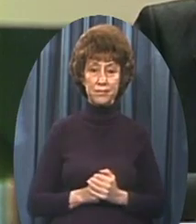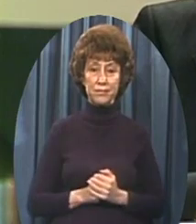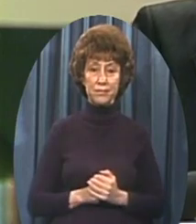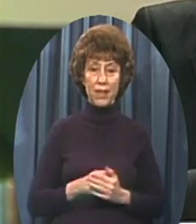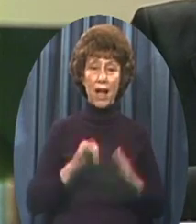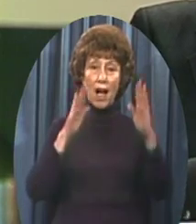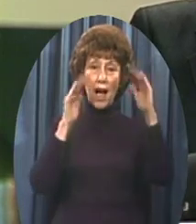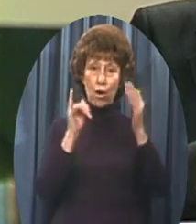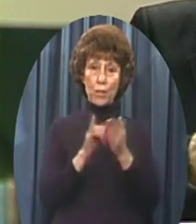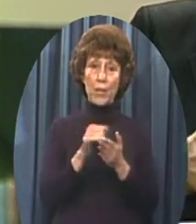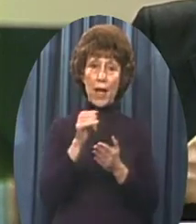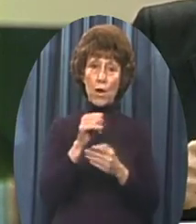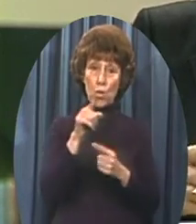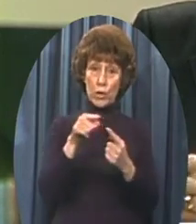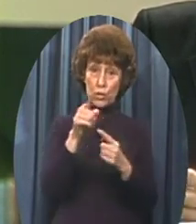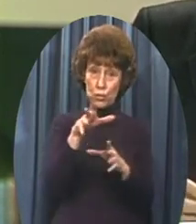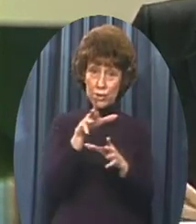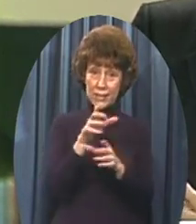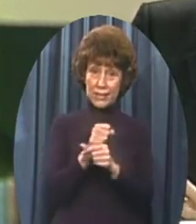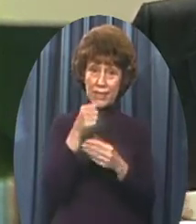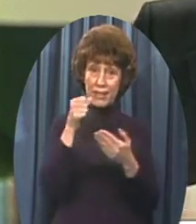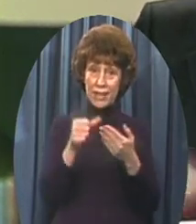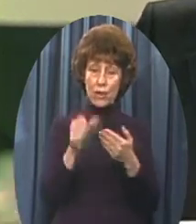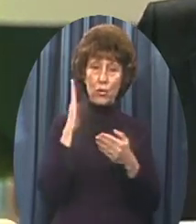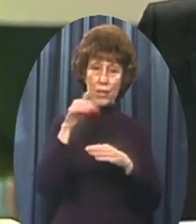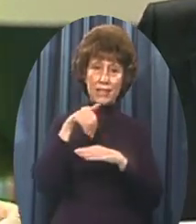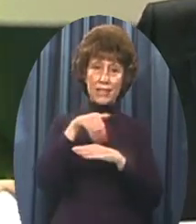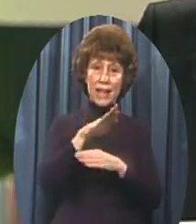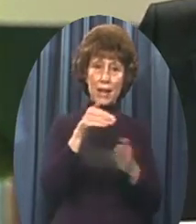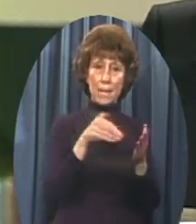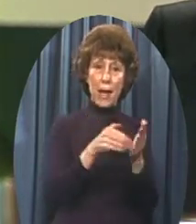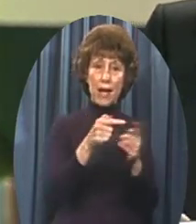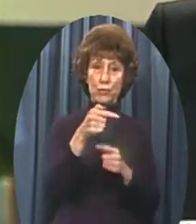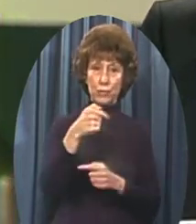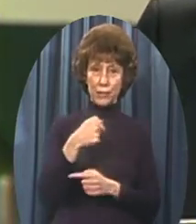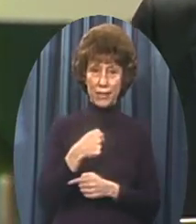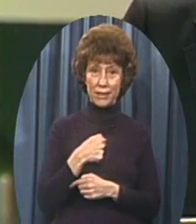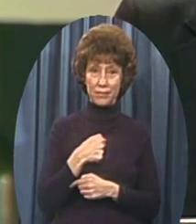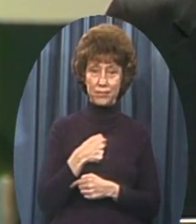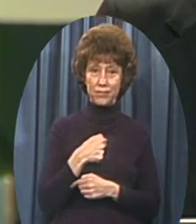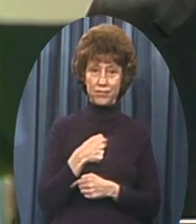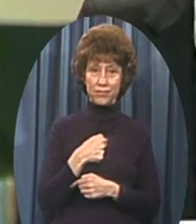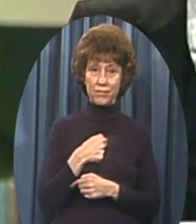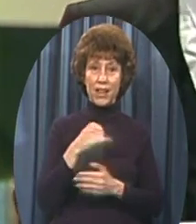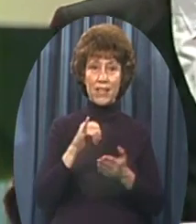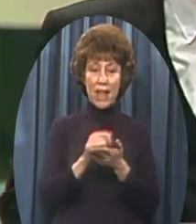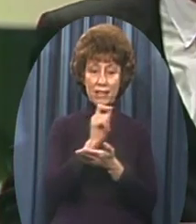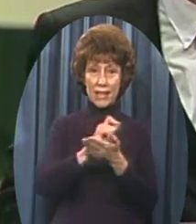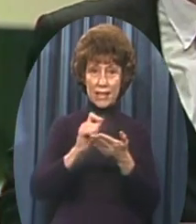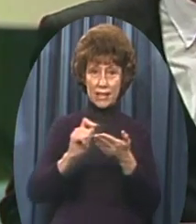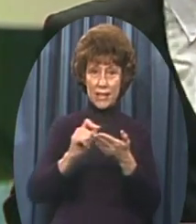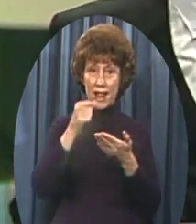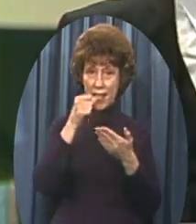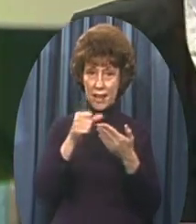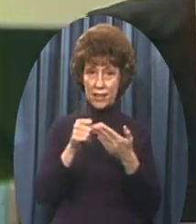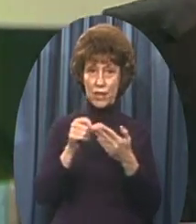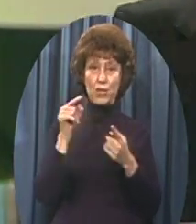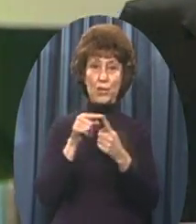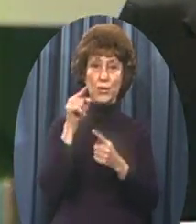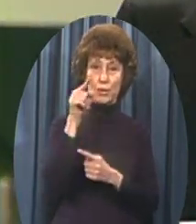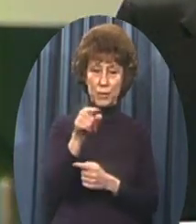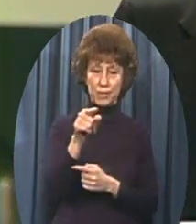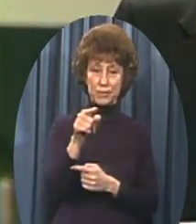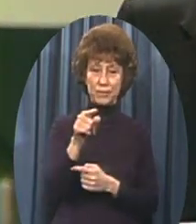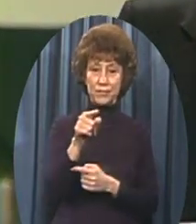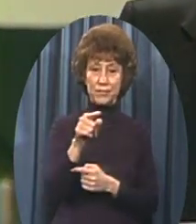that every one of you will send that back. I would like to have a few million people saying, "Jerry, we're praying for you. We're standing with you. I